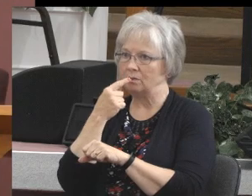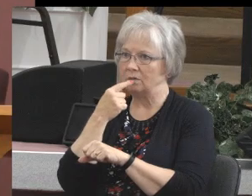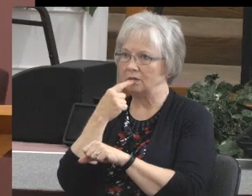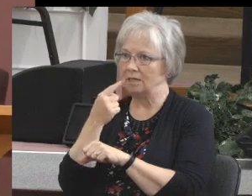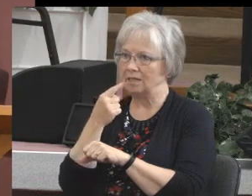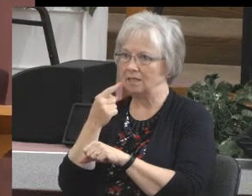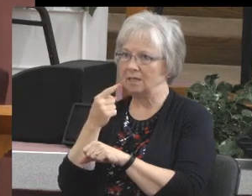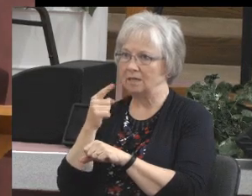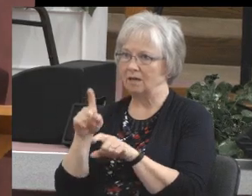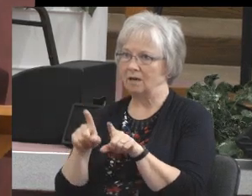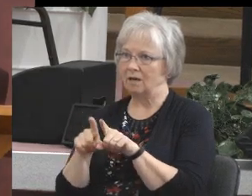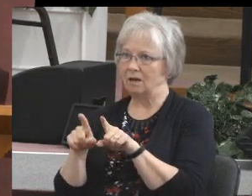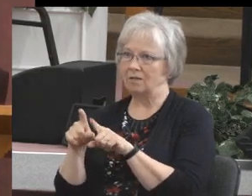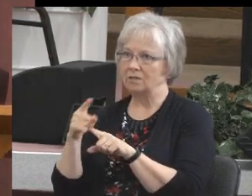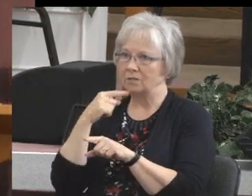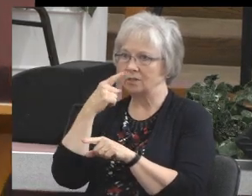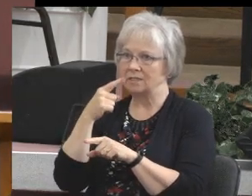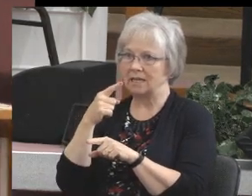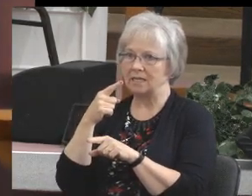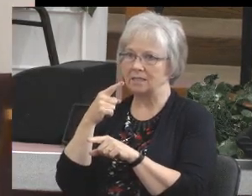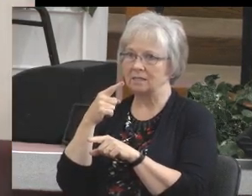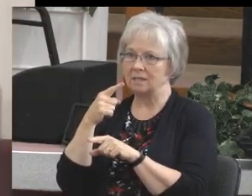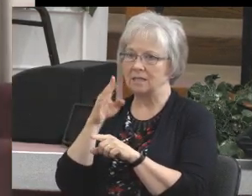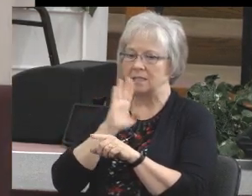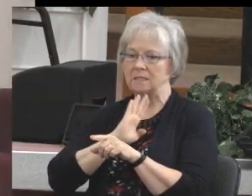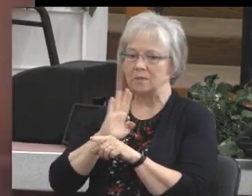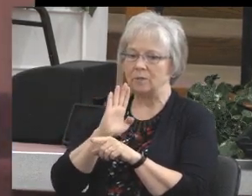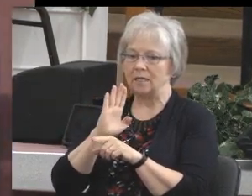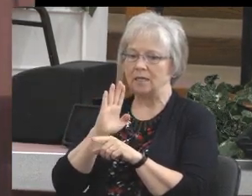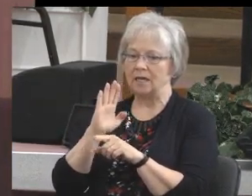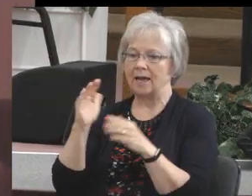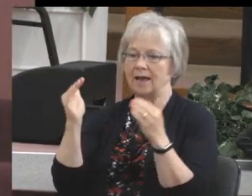It also says we're to hold one another accountable.